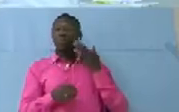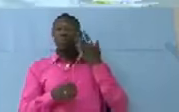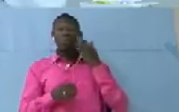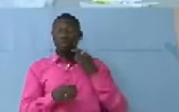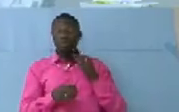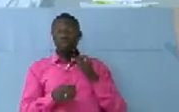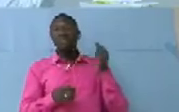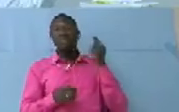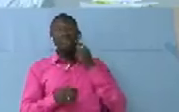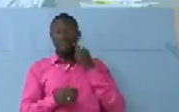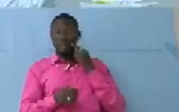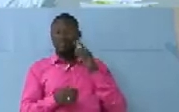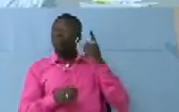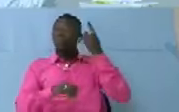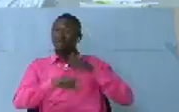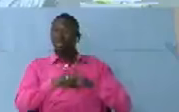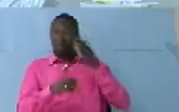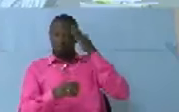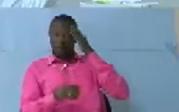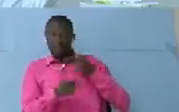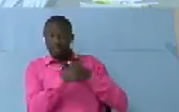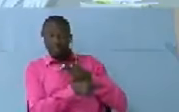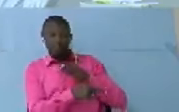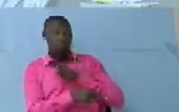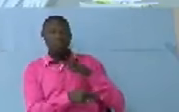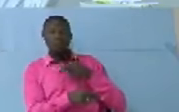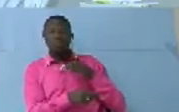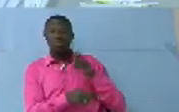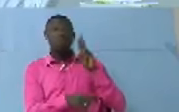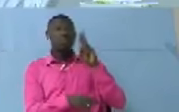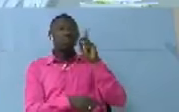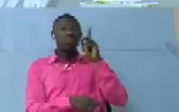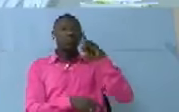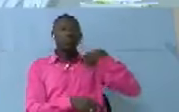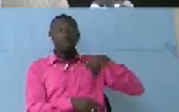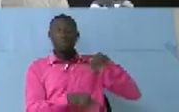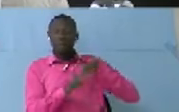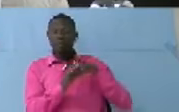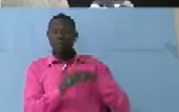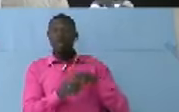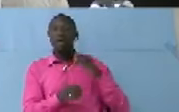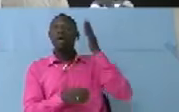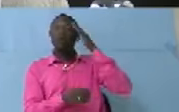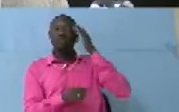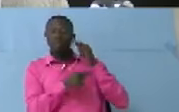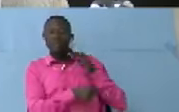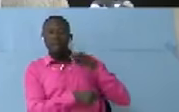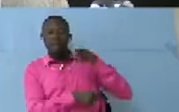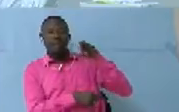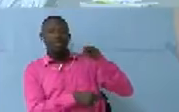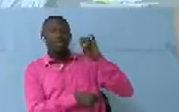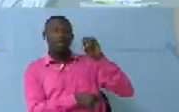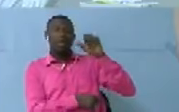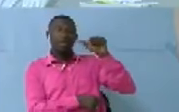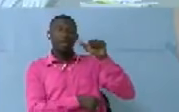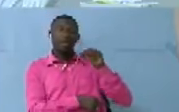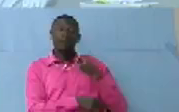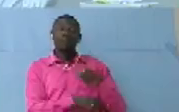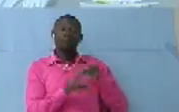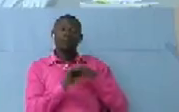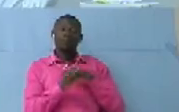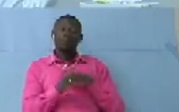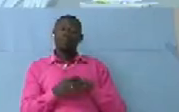the day I knew that he was not one of us, was an NIA agent. That's the day I know.